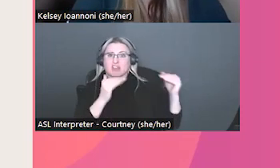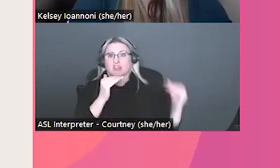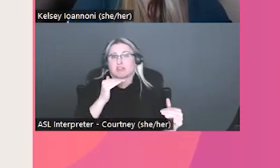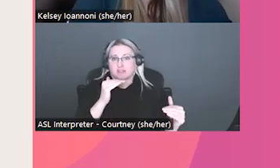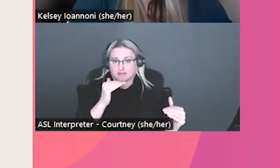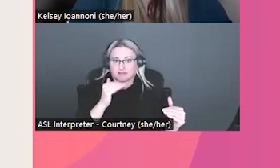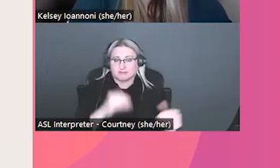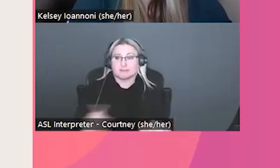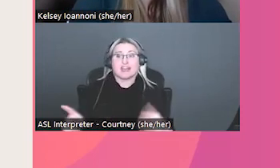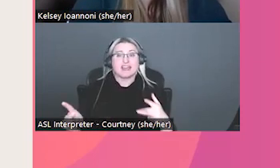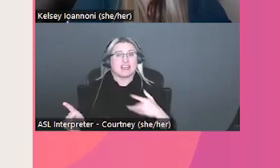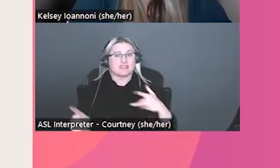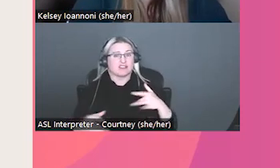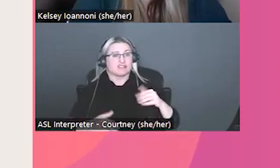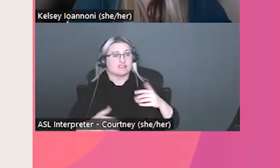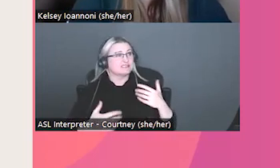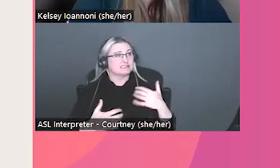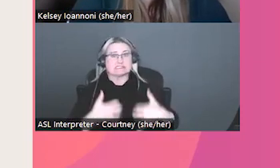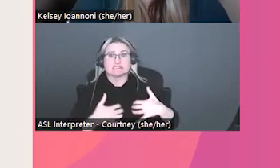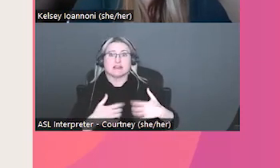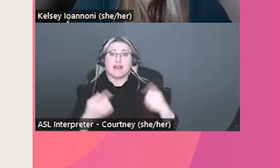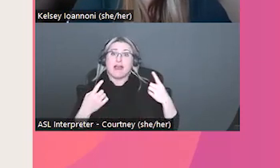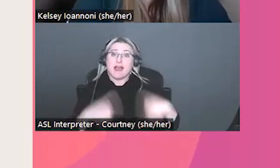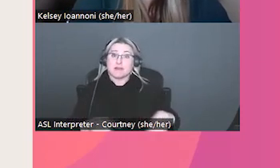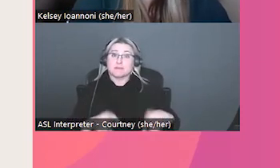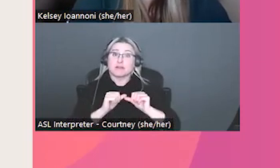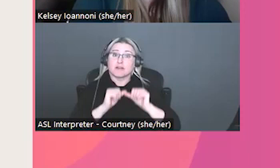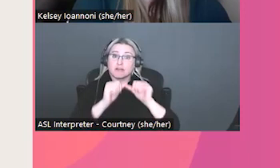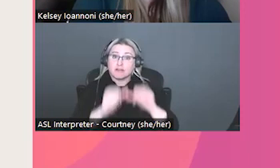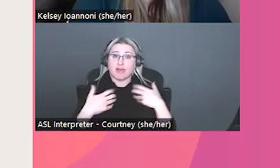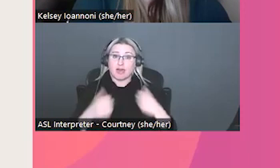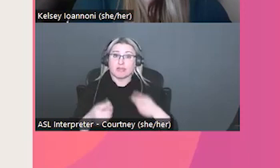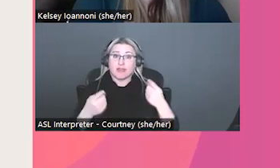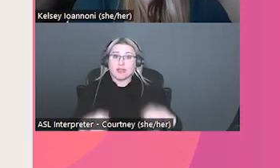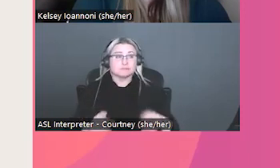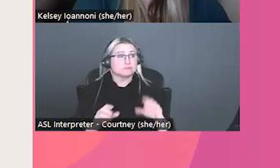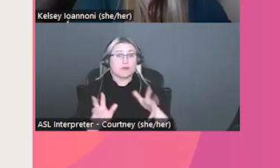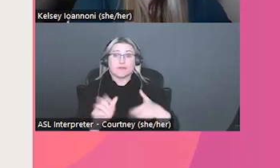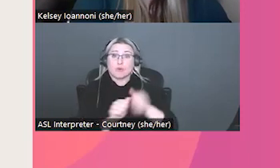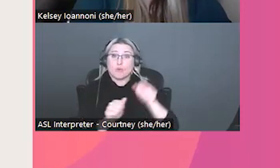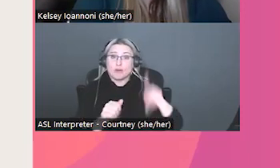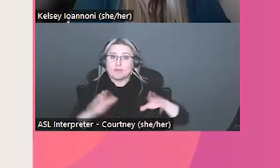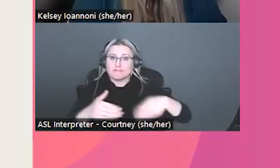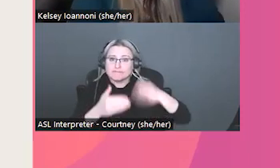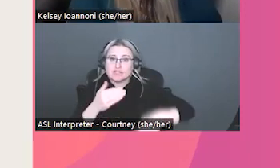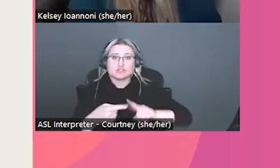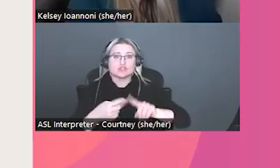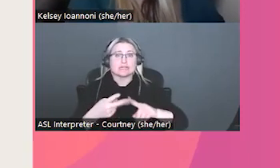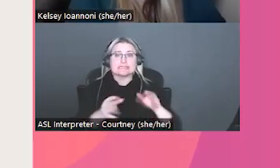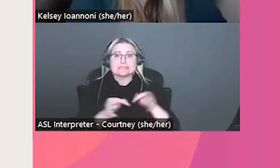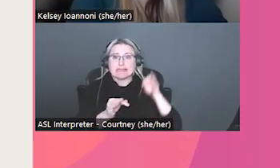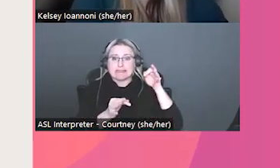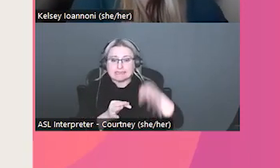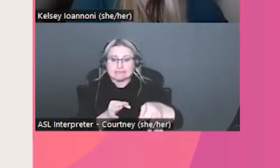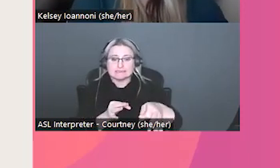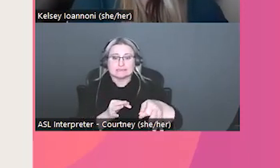This reluctance results in long-term health consequences like incomplete follow-ups, delays in cancer or other important health